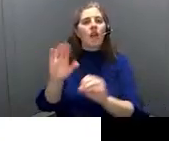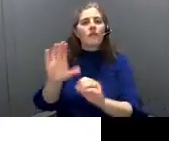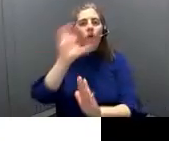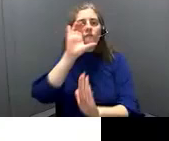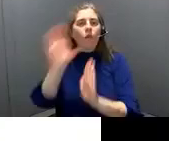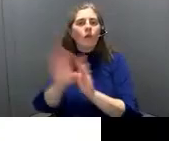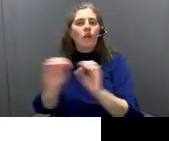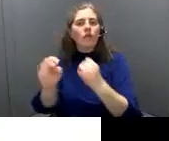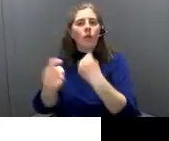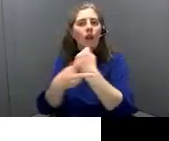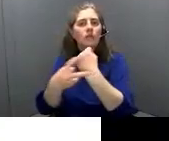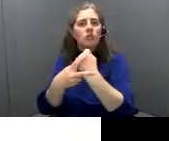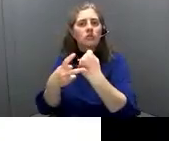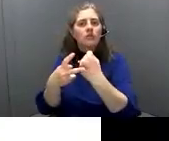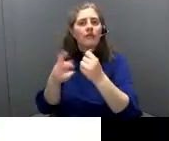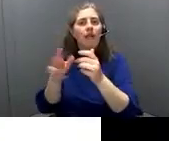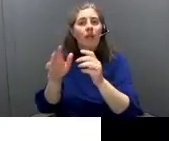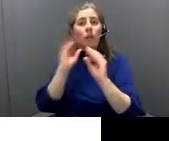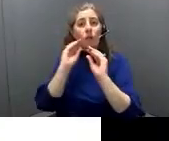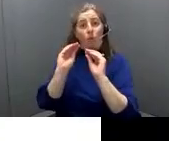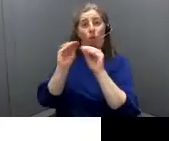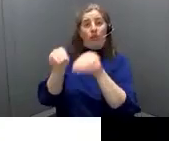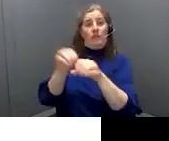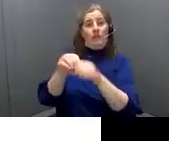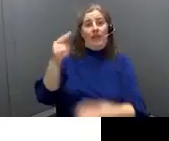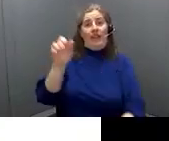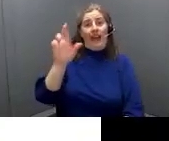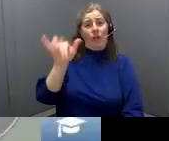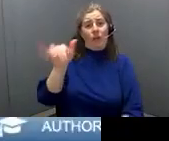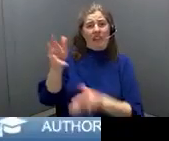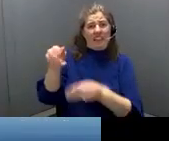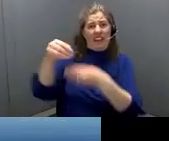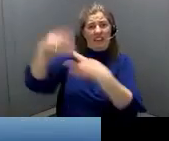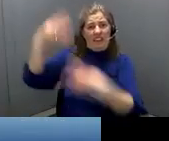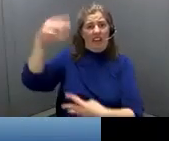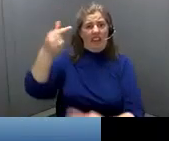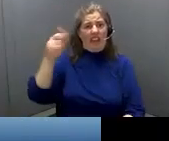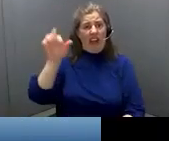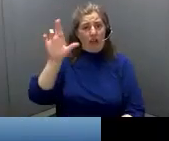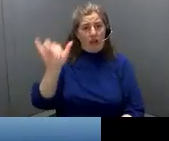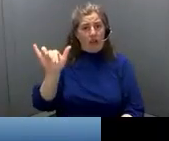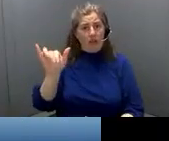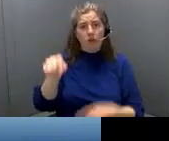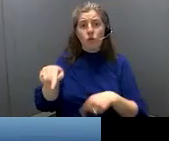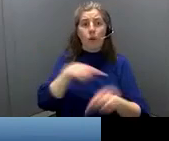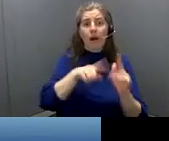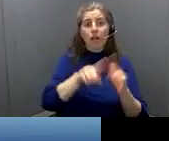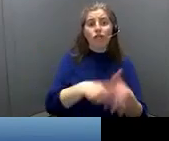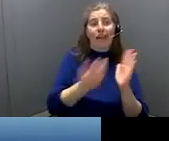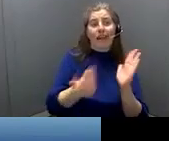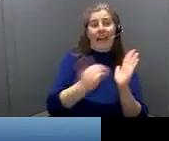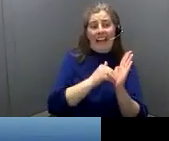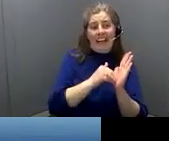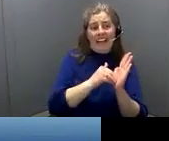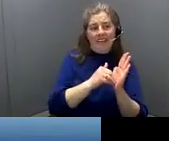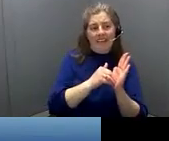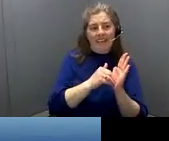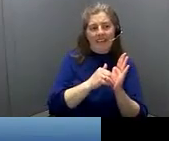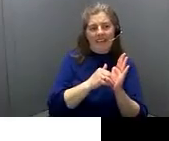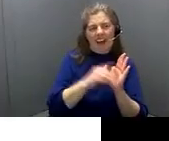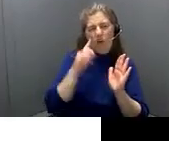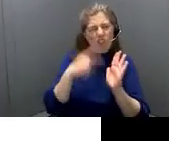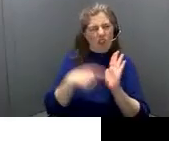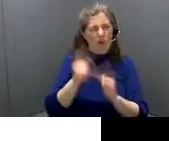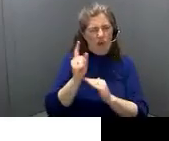your images ever leave once you put them in that gallery. But you can start again. And again, I'm going to show you that in a